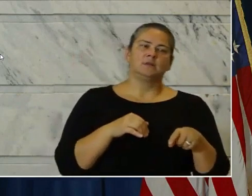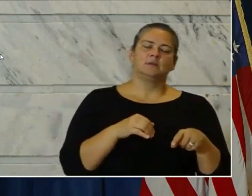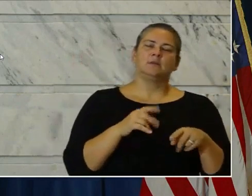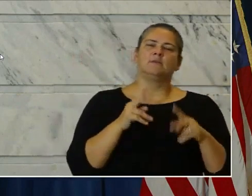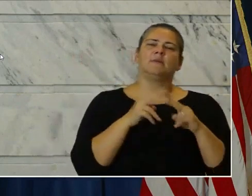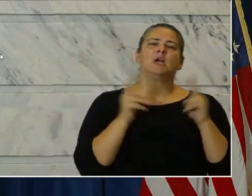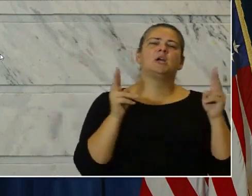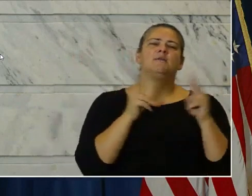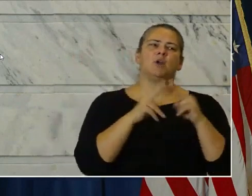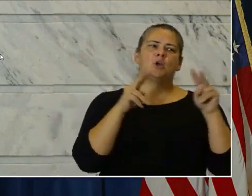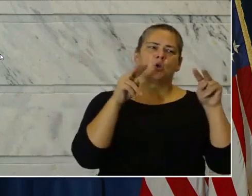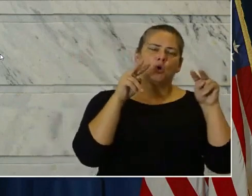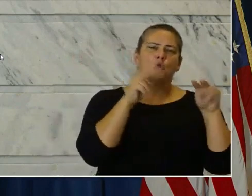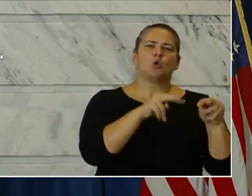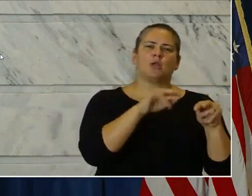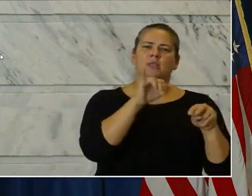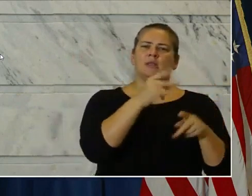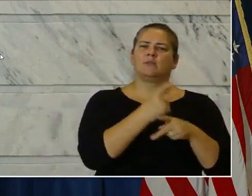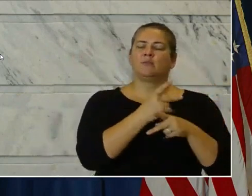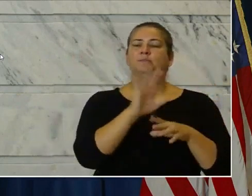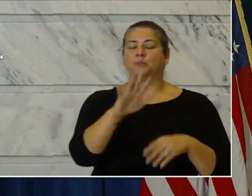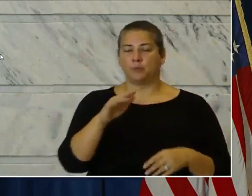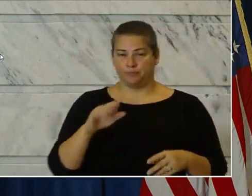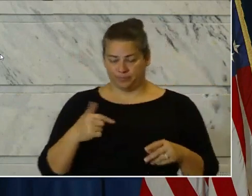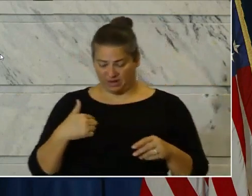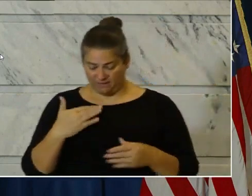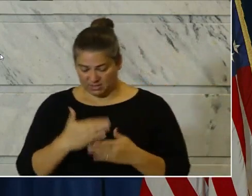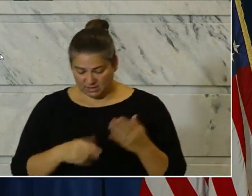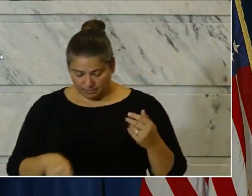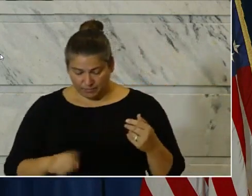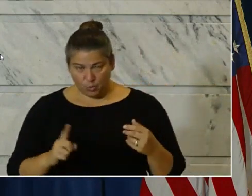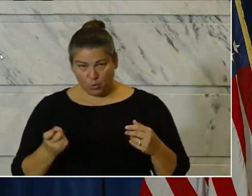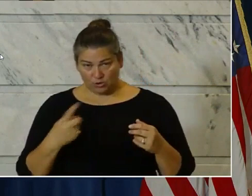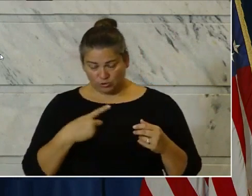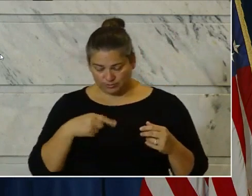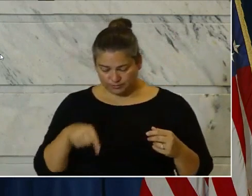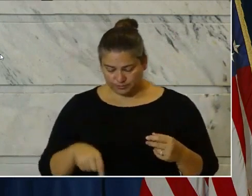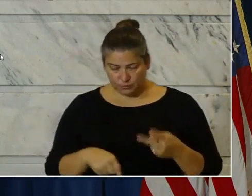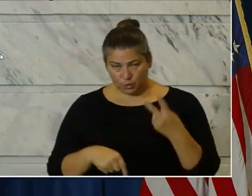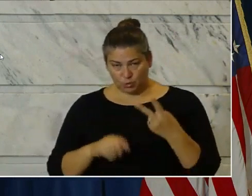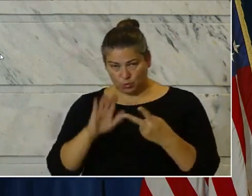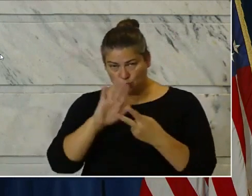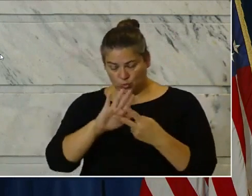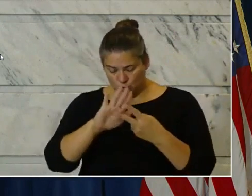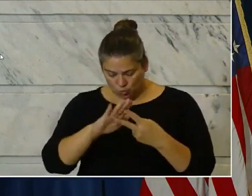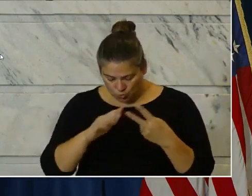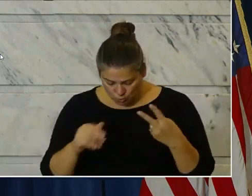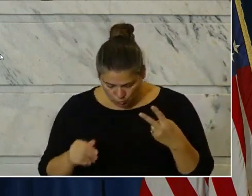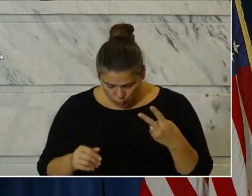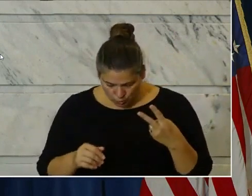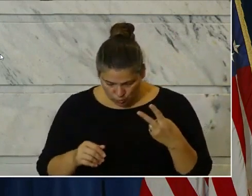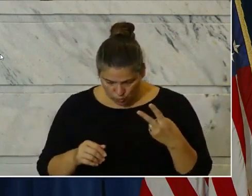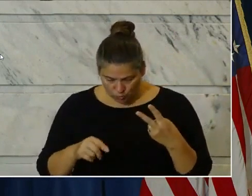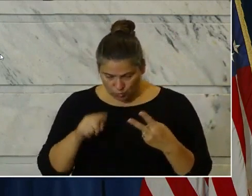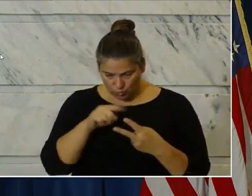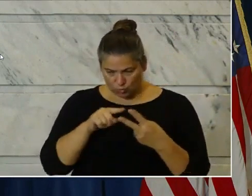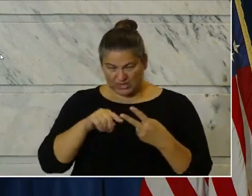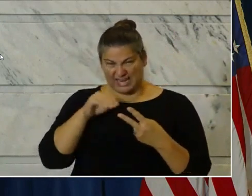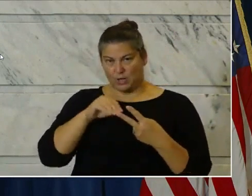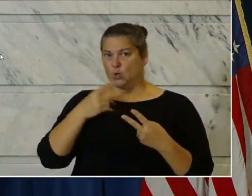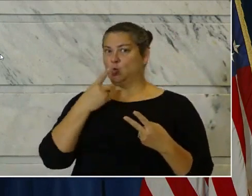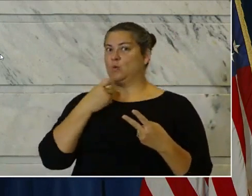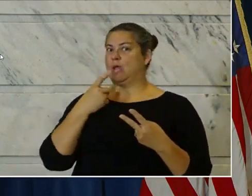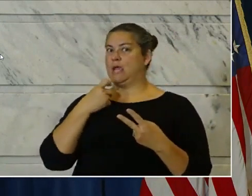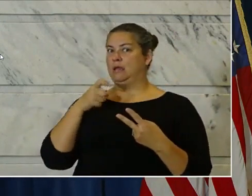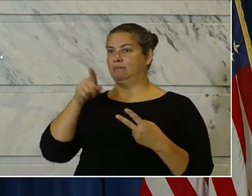very close look. I got a couple of written questions. Two schools in one area that are in the red on the